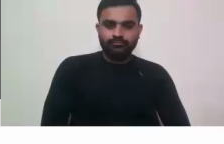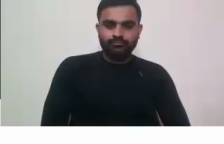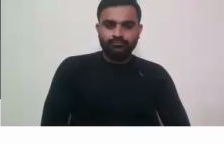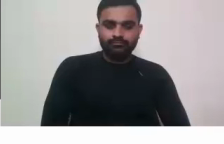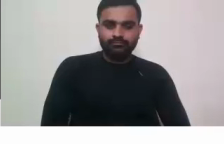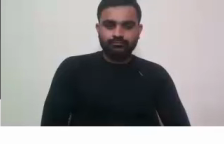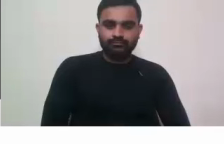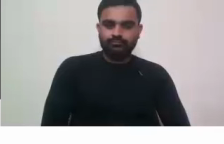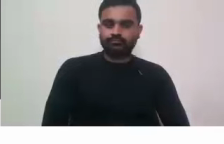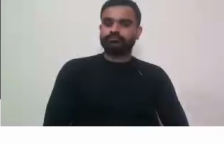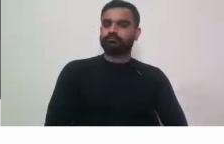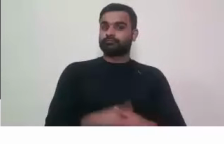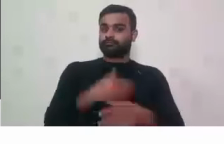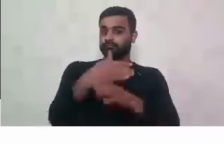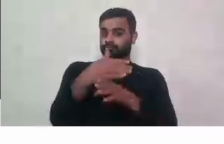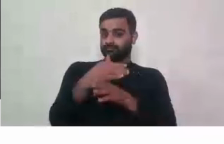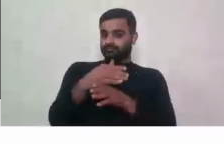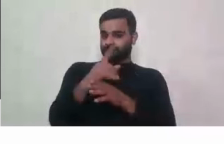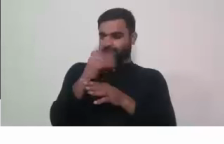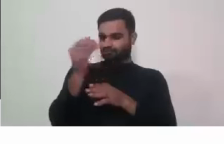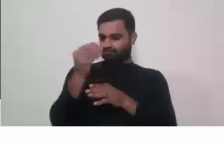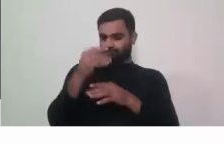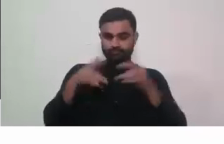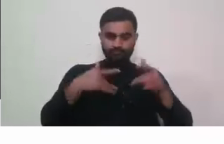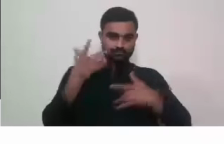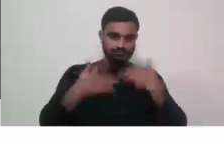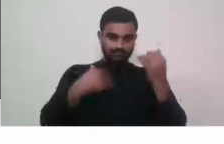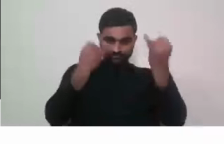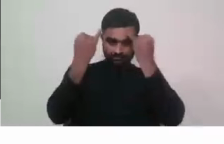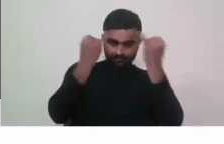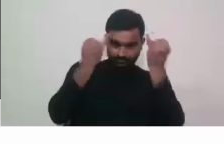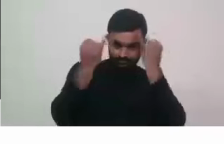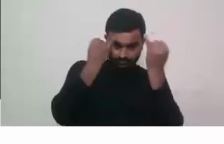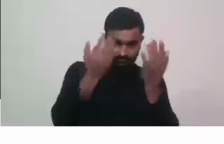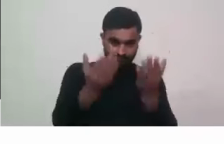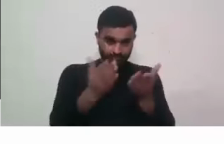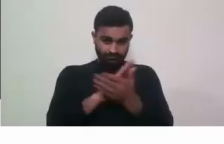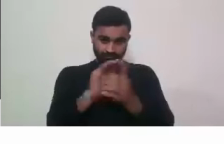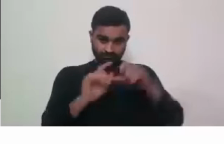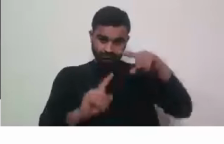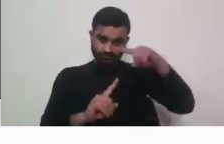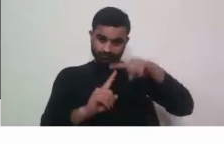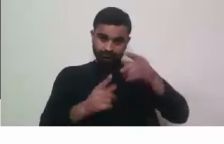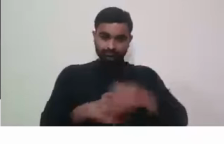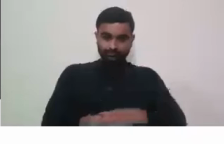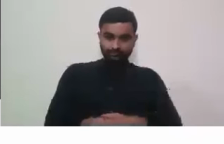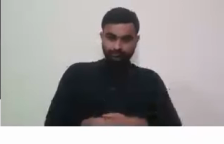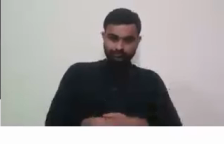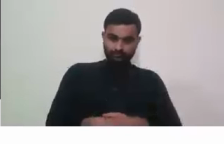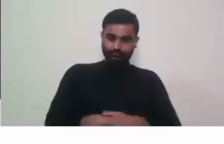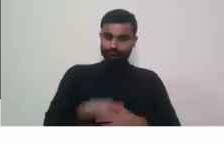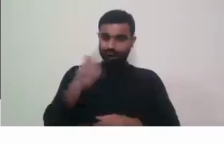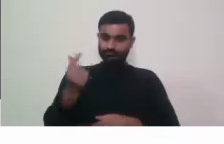So while people share, there are some interesting ideas in the Mm-hmm. chat where Mm-hmm. they've been